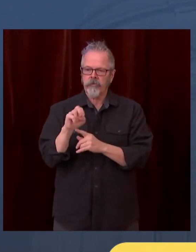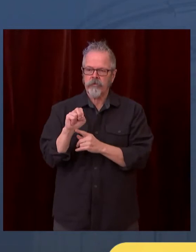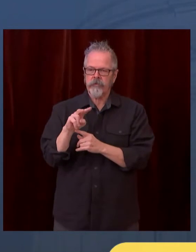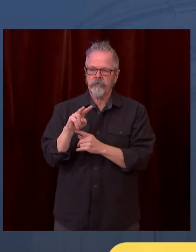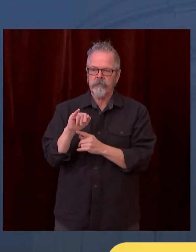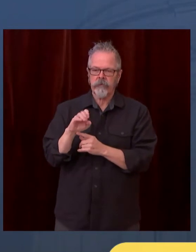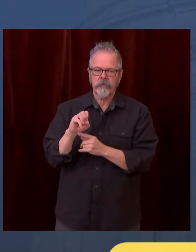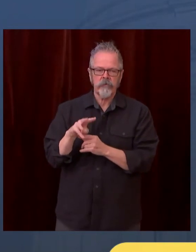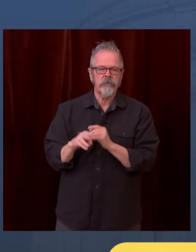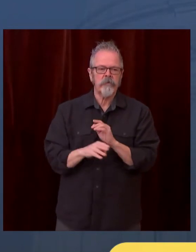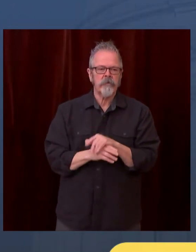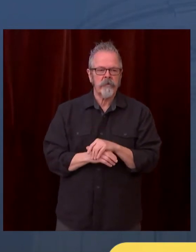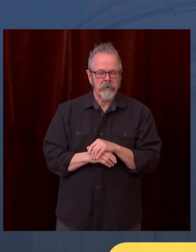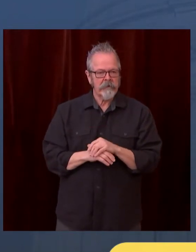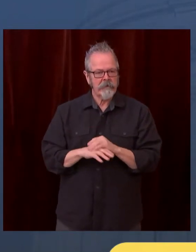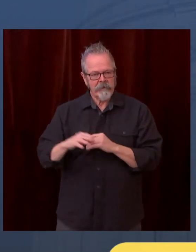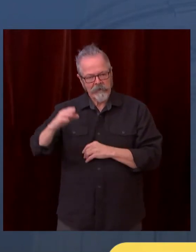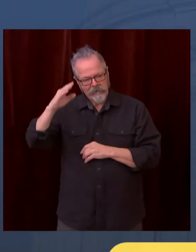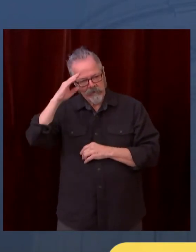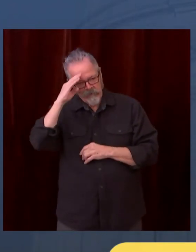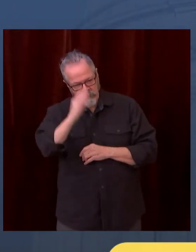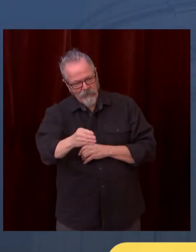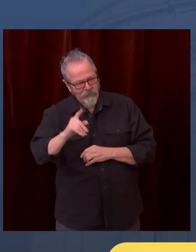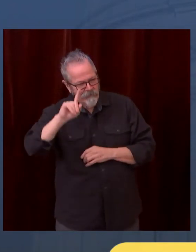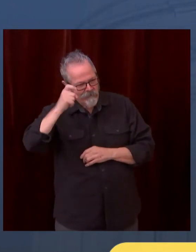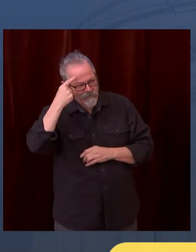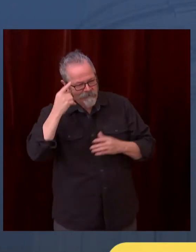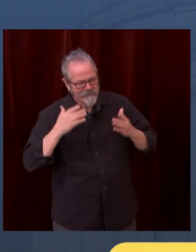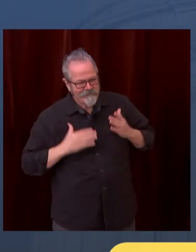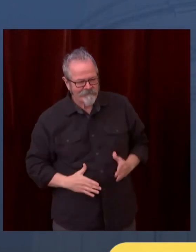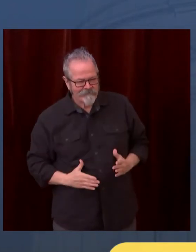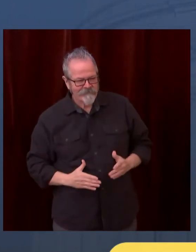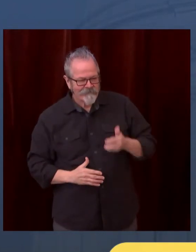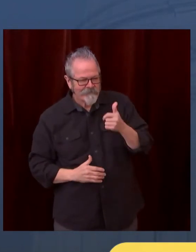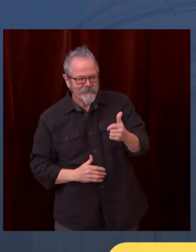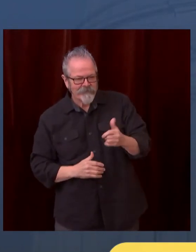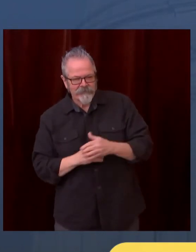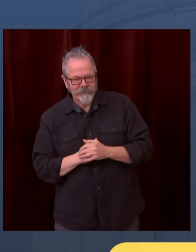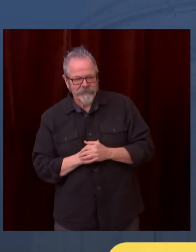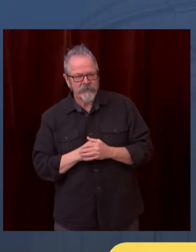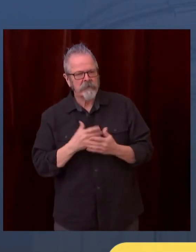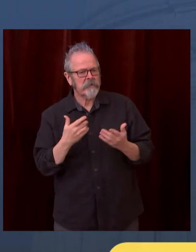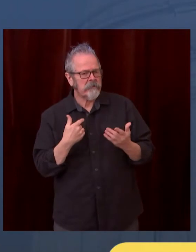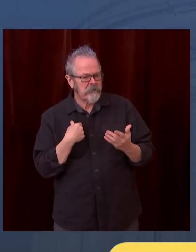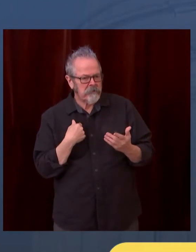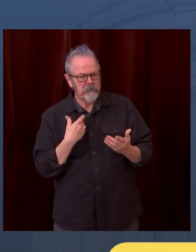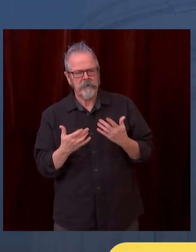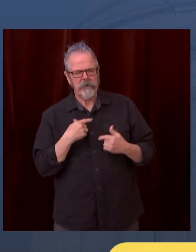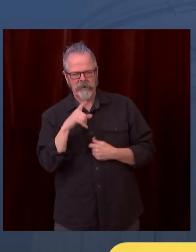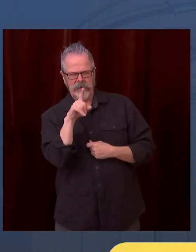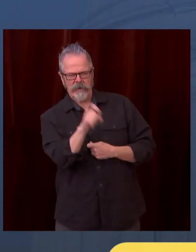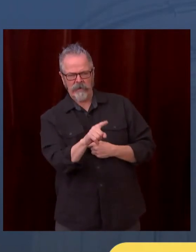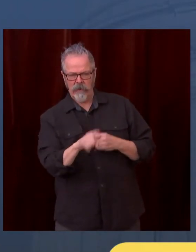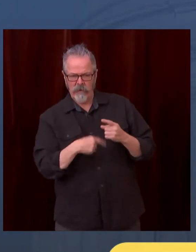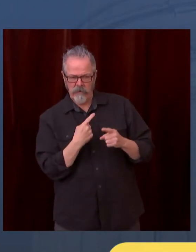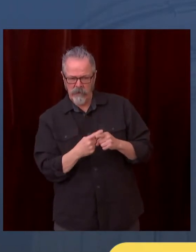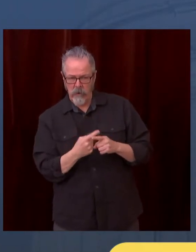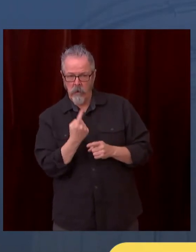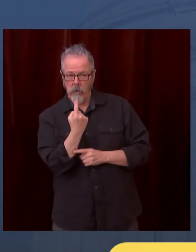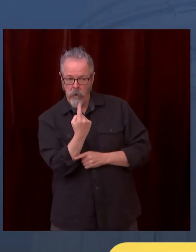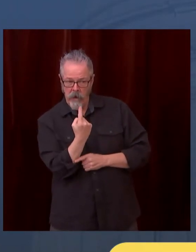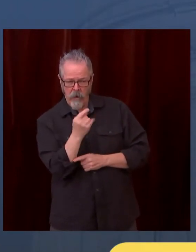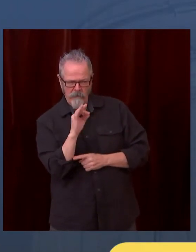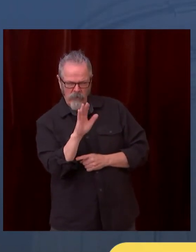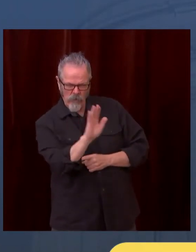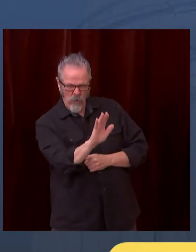Hi, Governor. I wanted to ask a question about one of your legislative proposals that would create comprehensive health